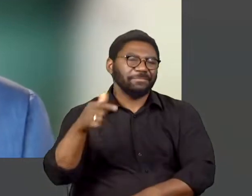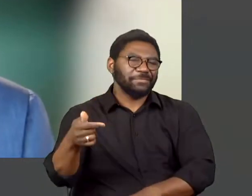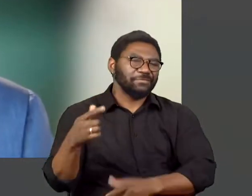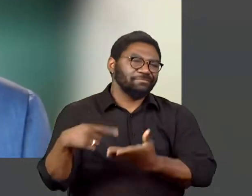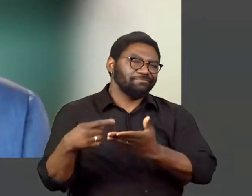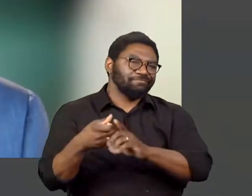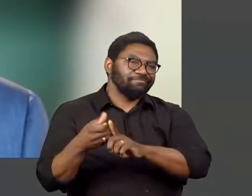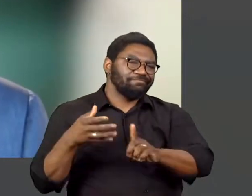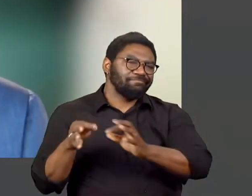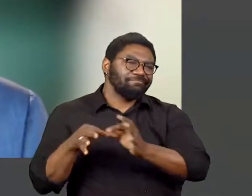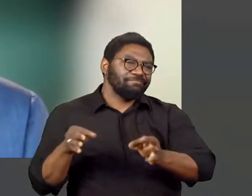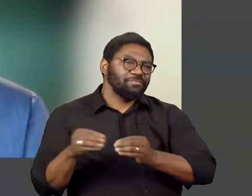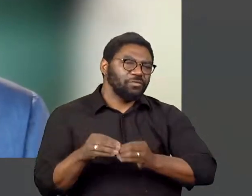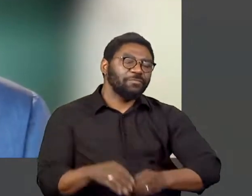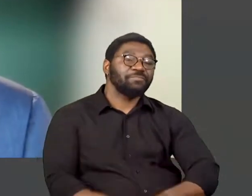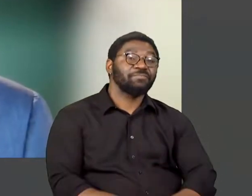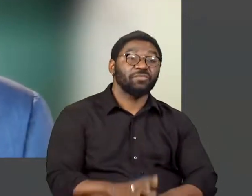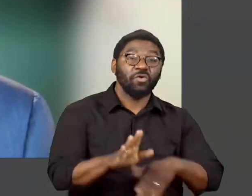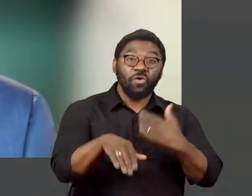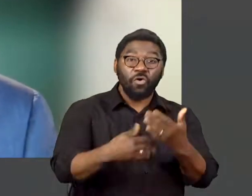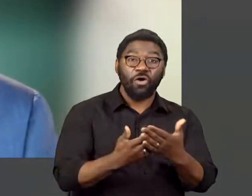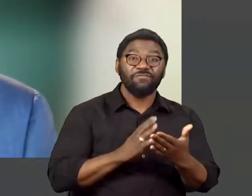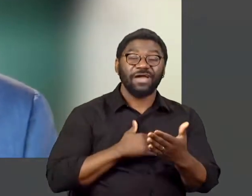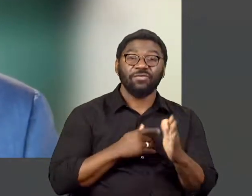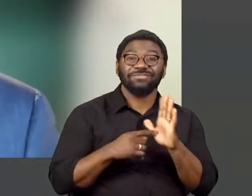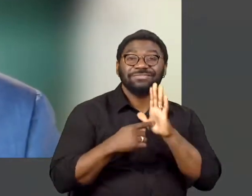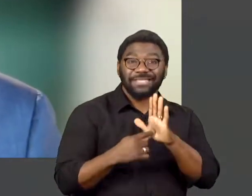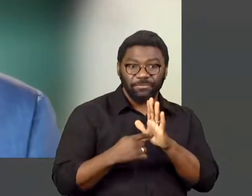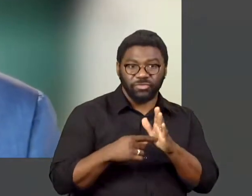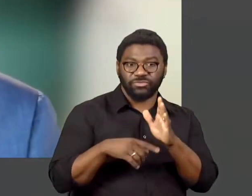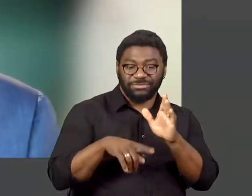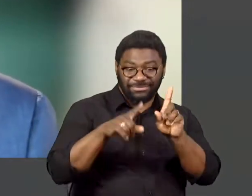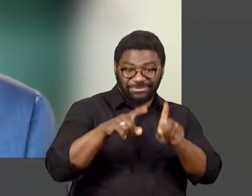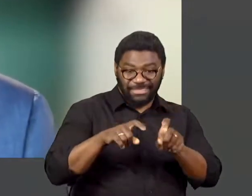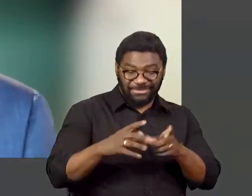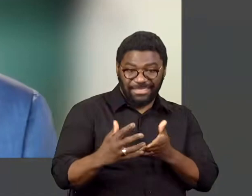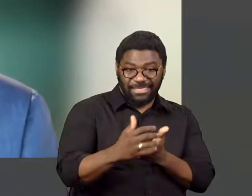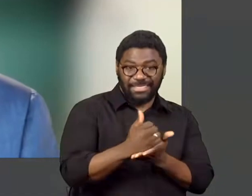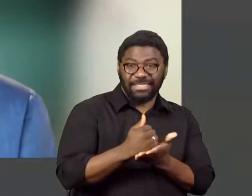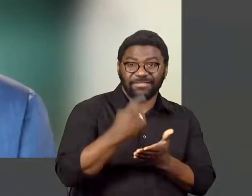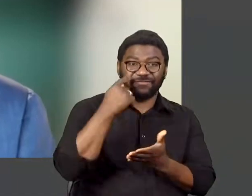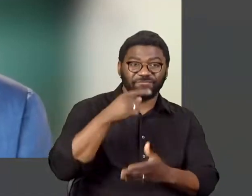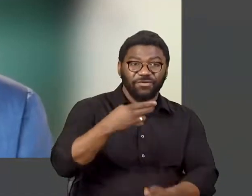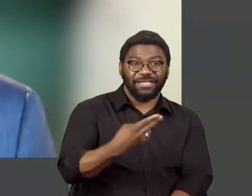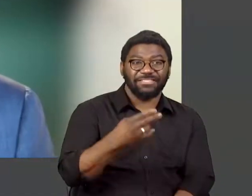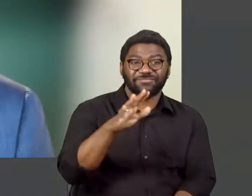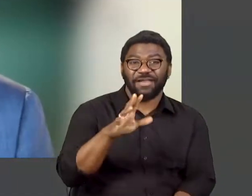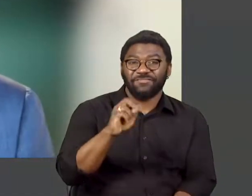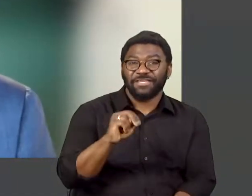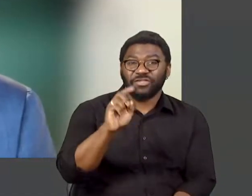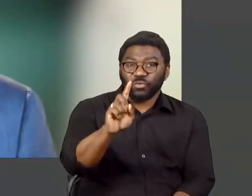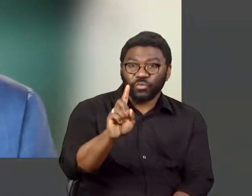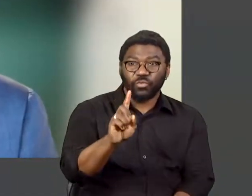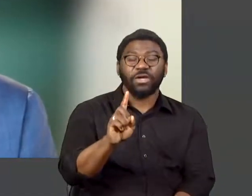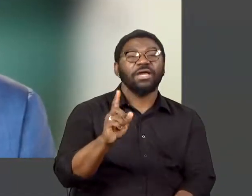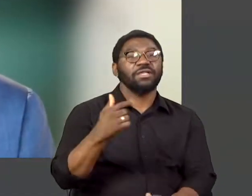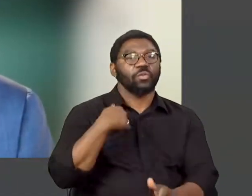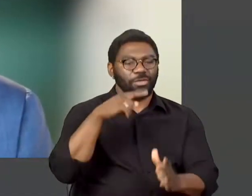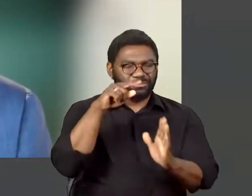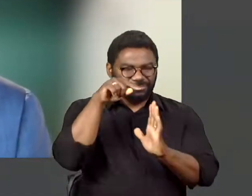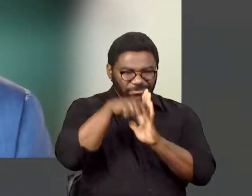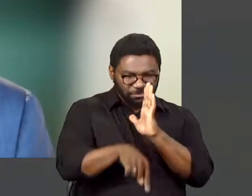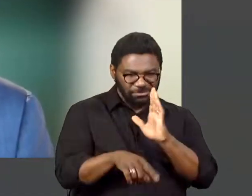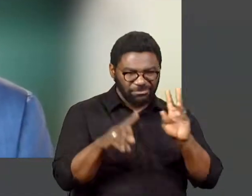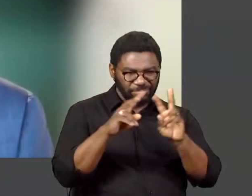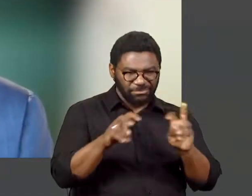the samples that are tested and collected for the detection of H5N1 are analyzed further